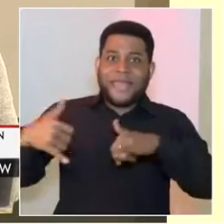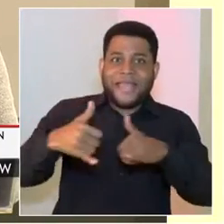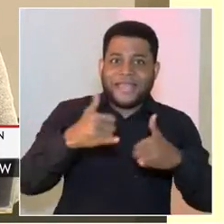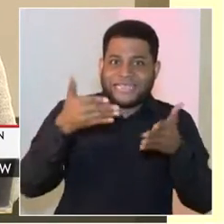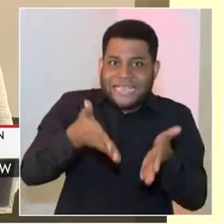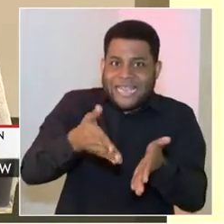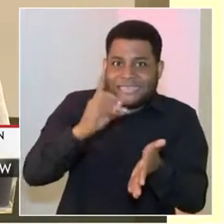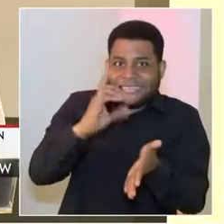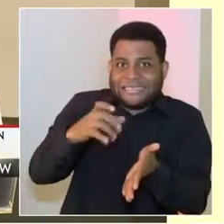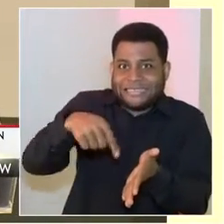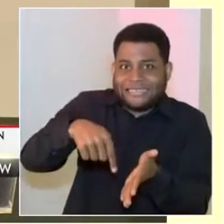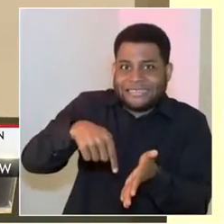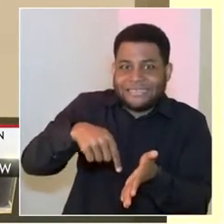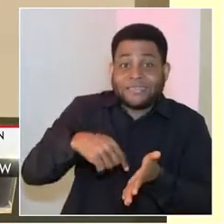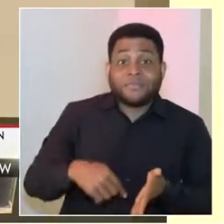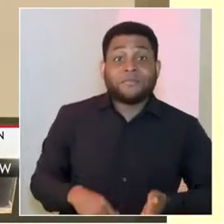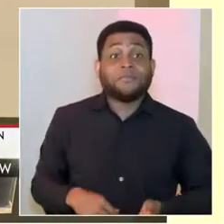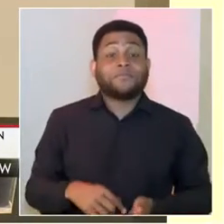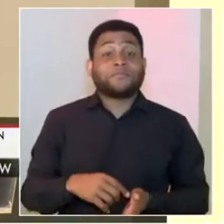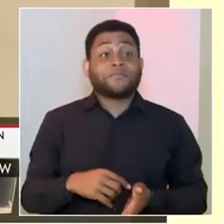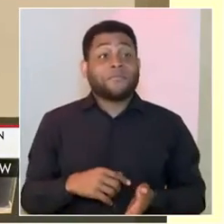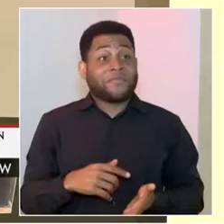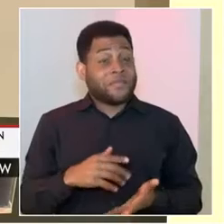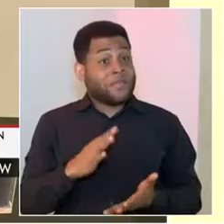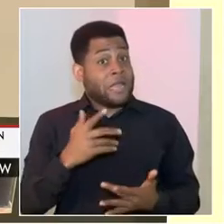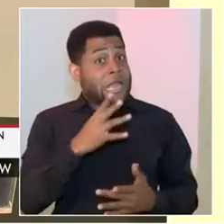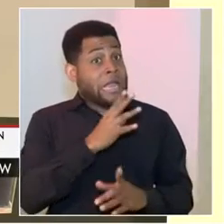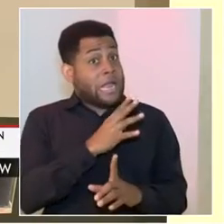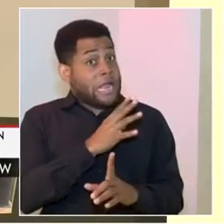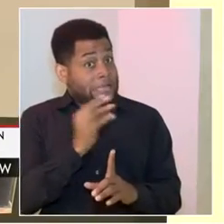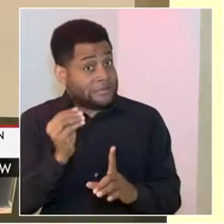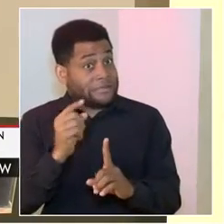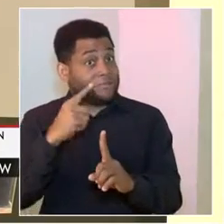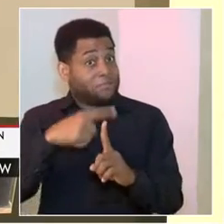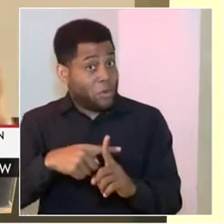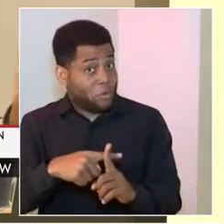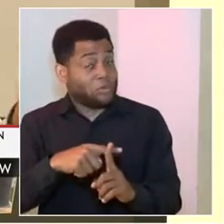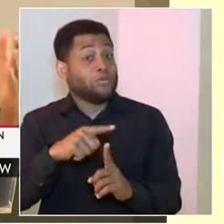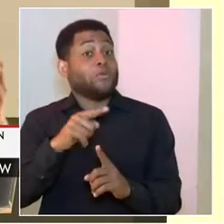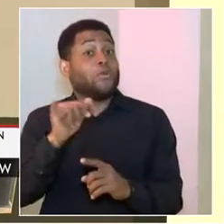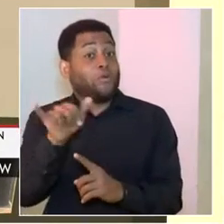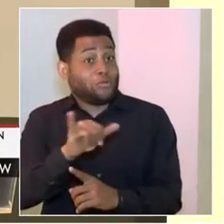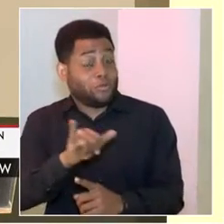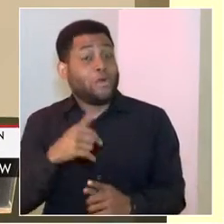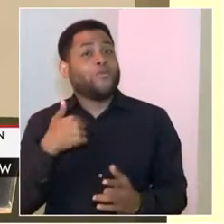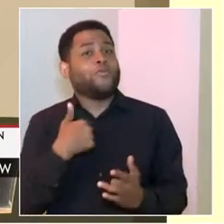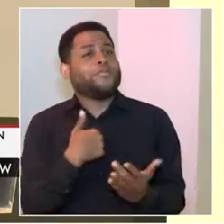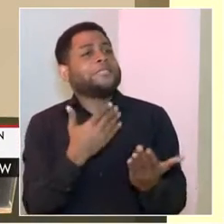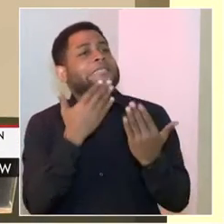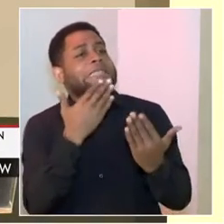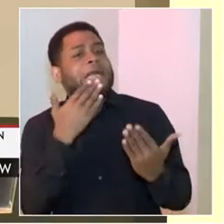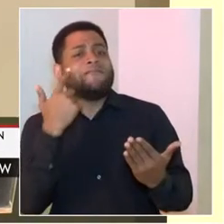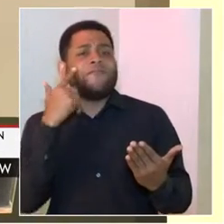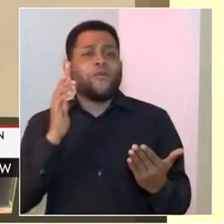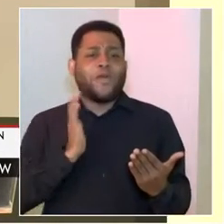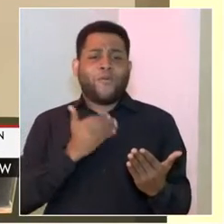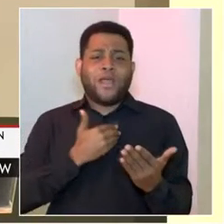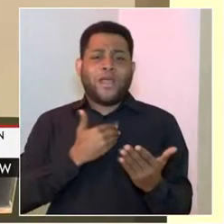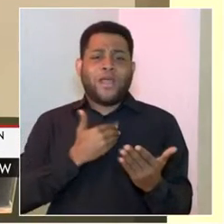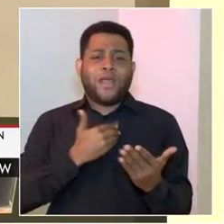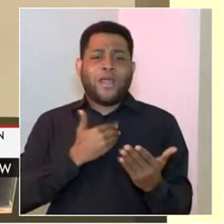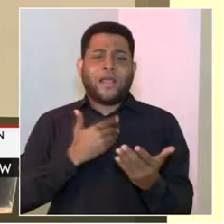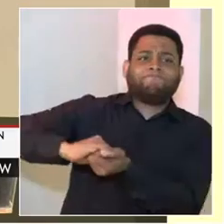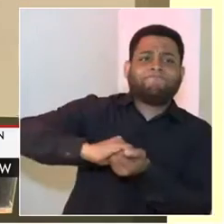And then I am just also grateful for the partnership that we have with Councilmember McDuffie, with